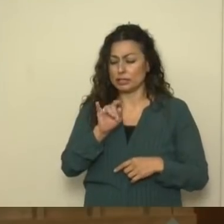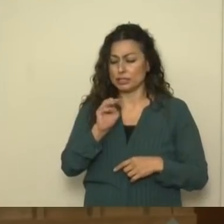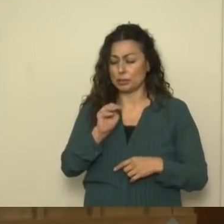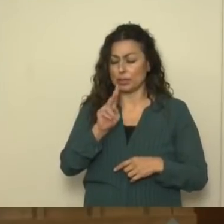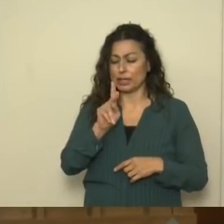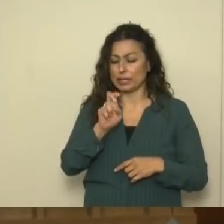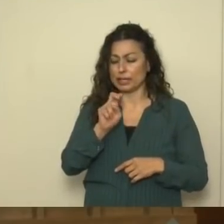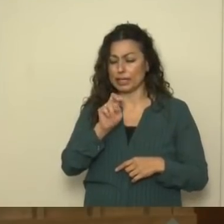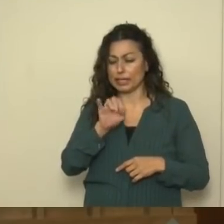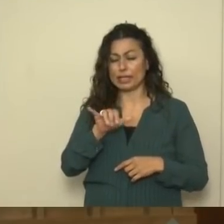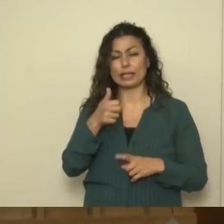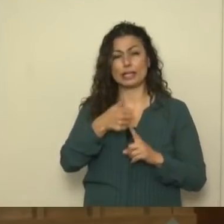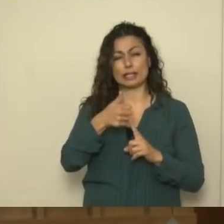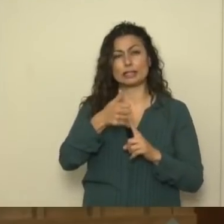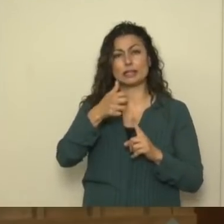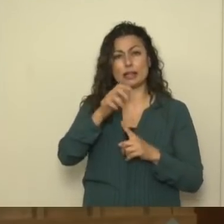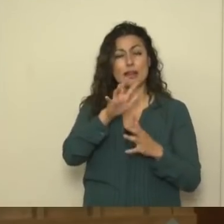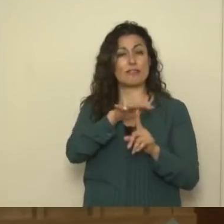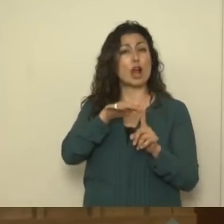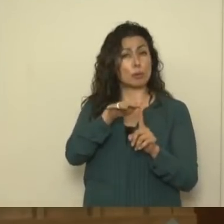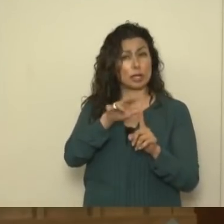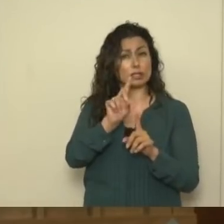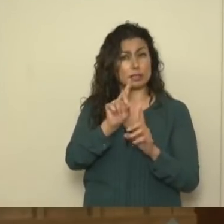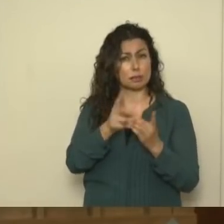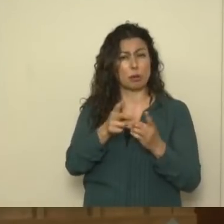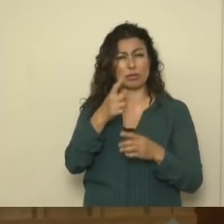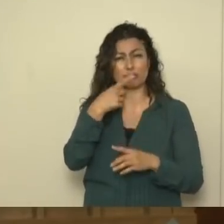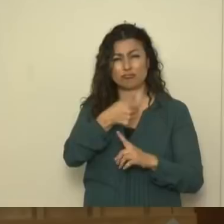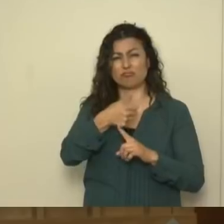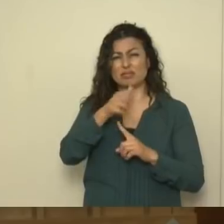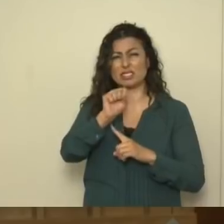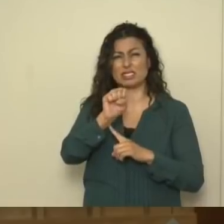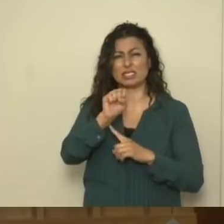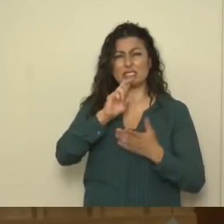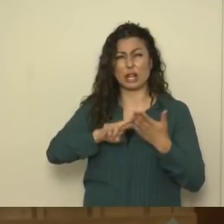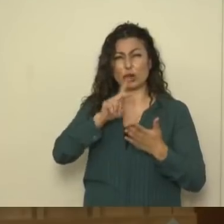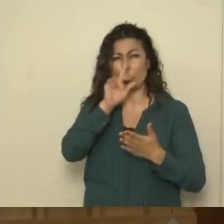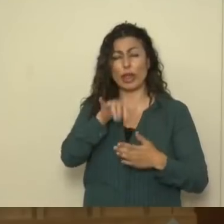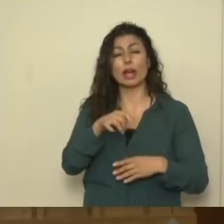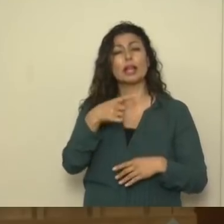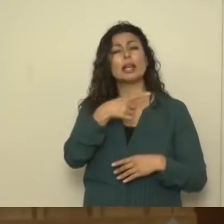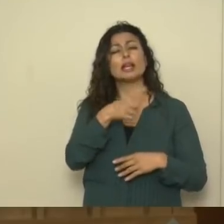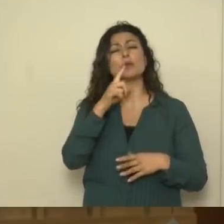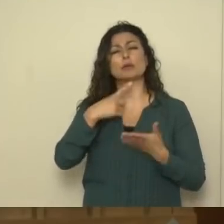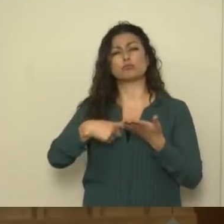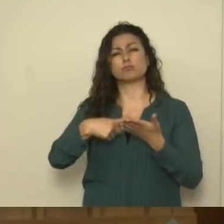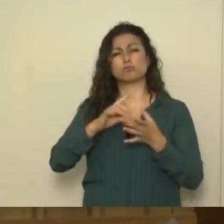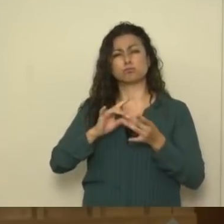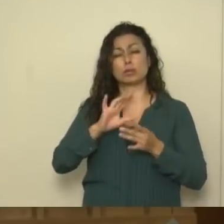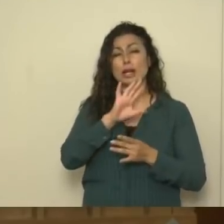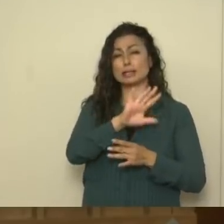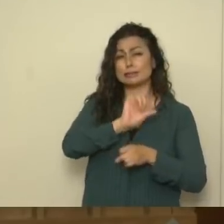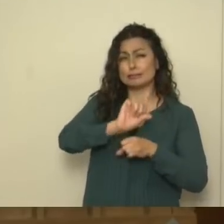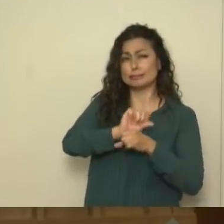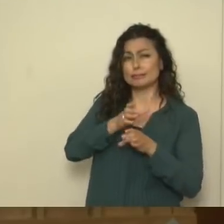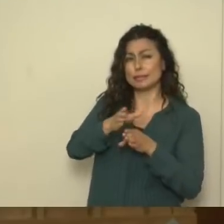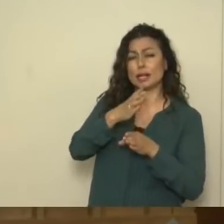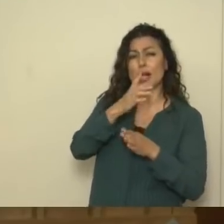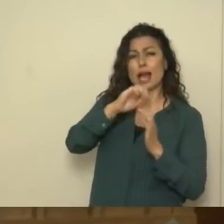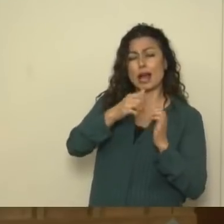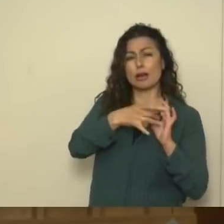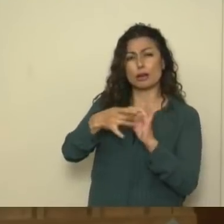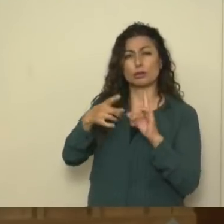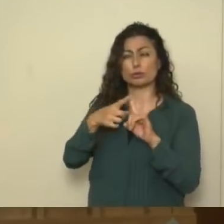He's the Secretary of our Environment Department, and he's going to tell you about what he does and how it relates to the effort that many more